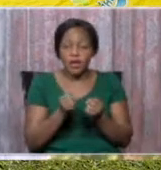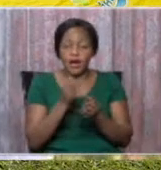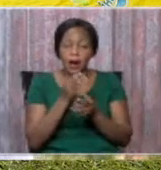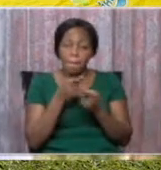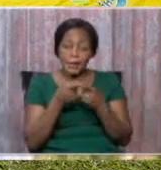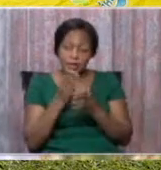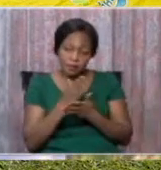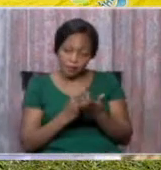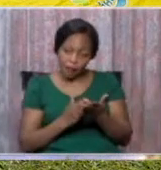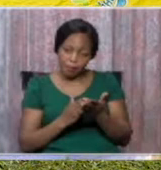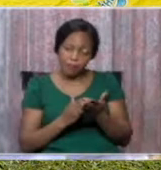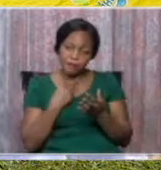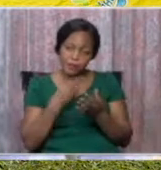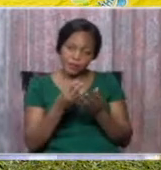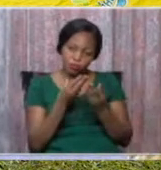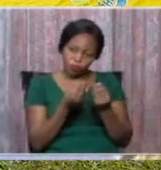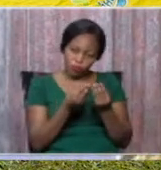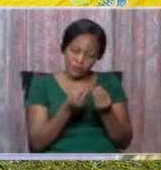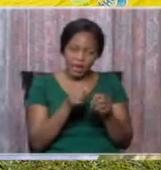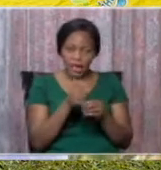group. Yeah.